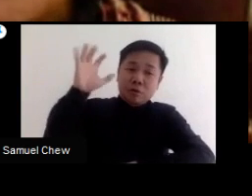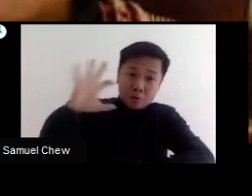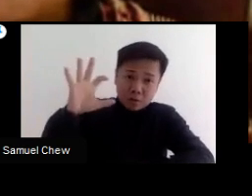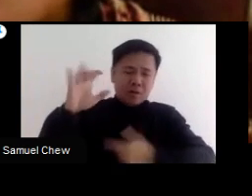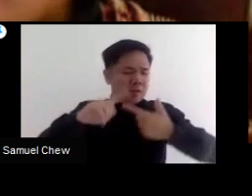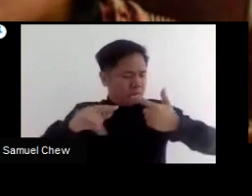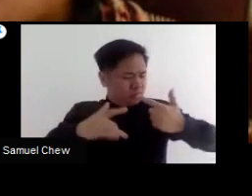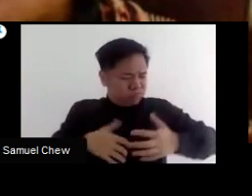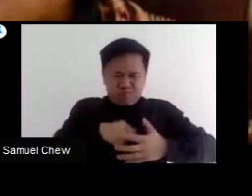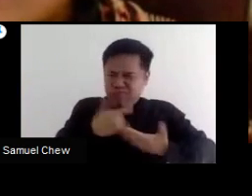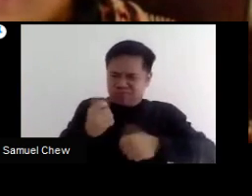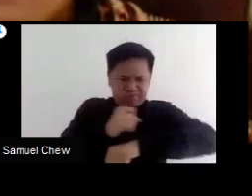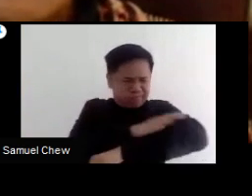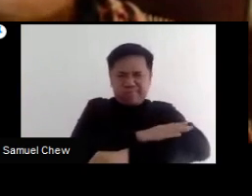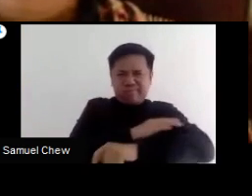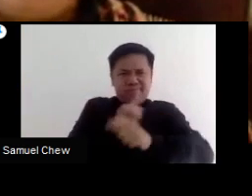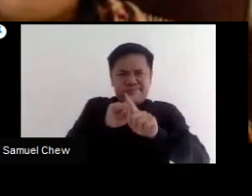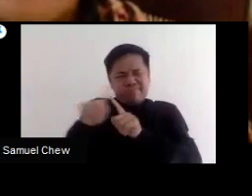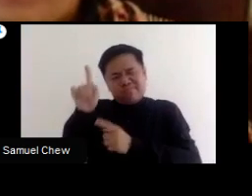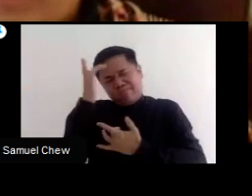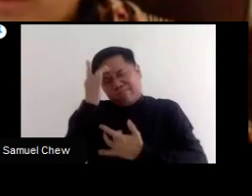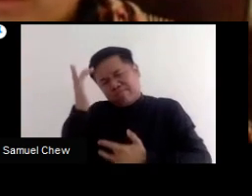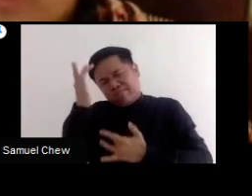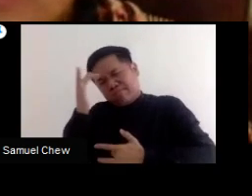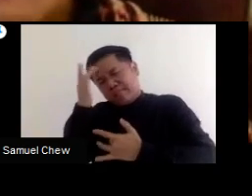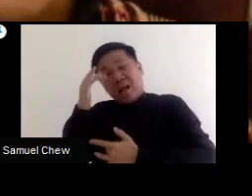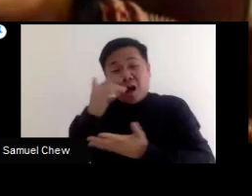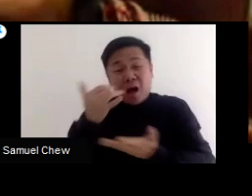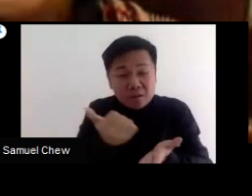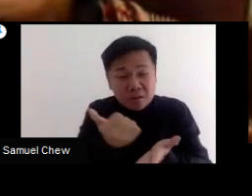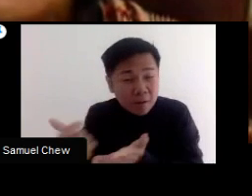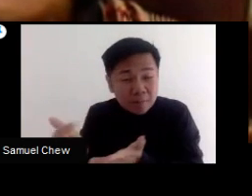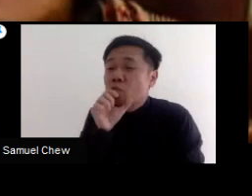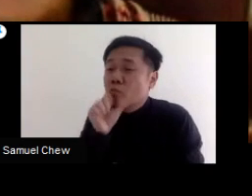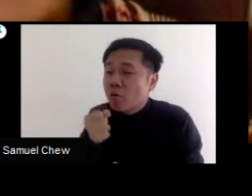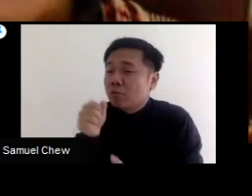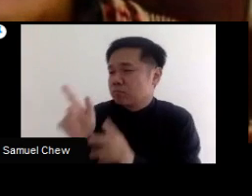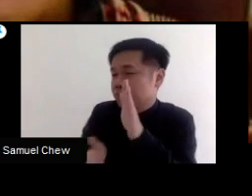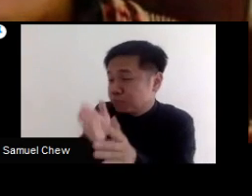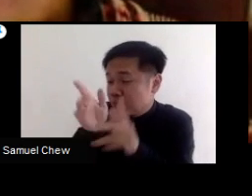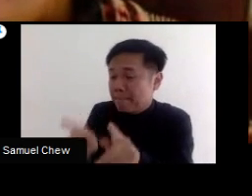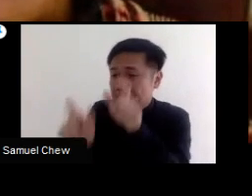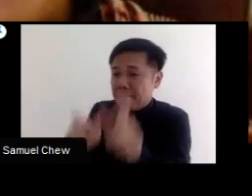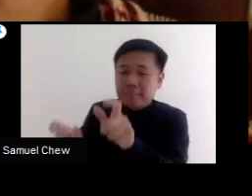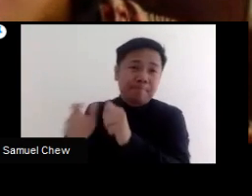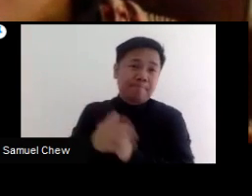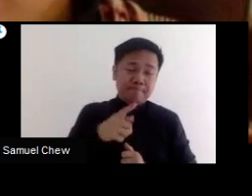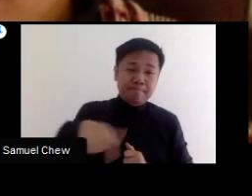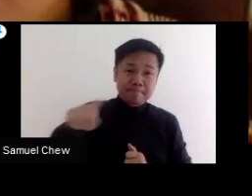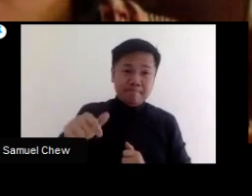is an important point to improve the health of older persons. Indicator